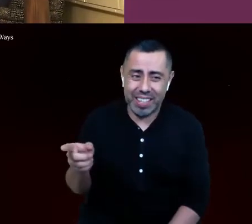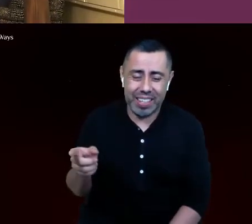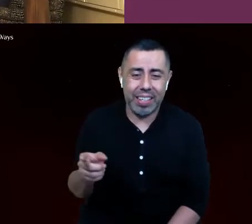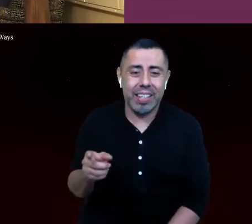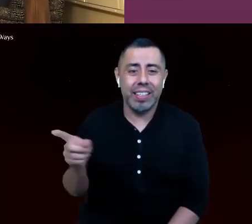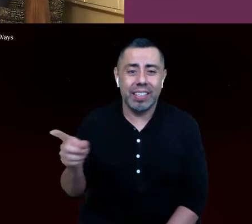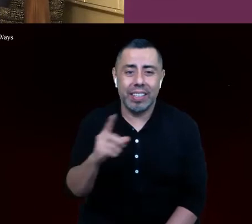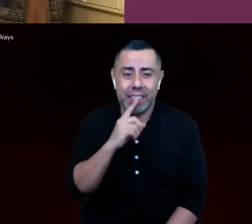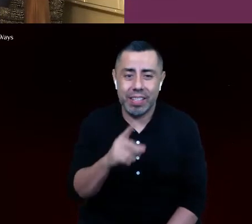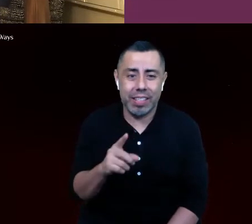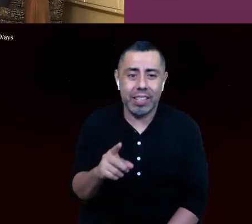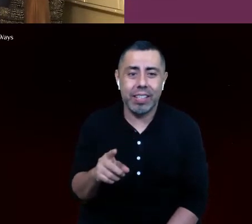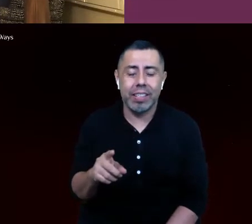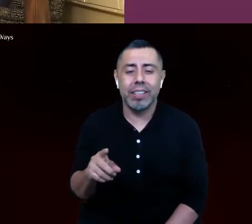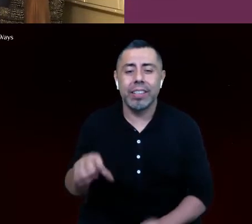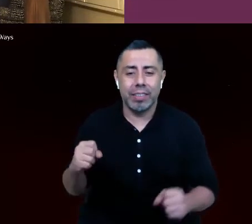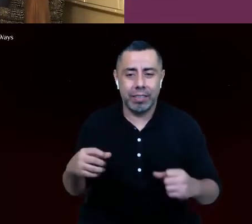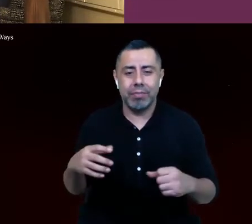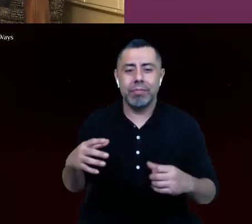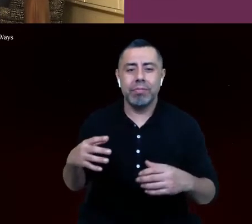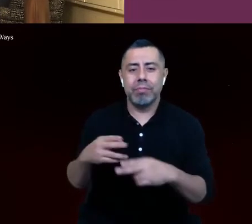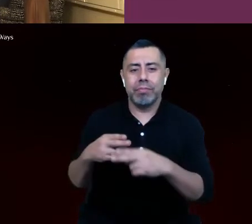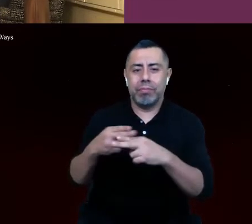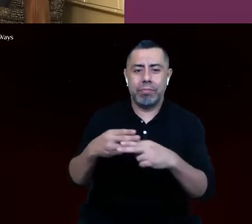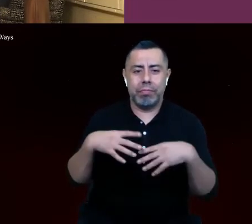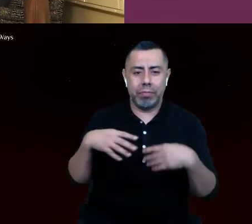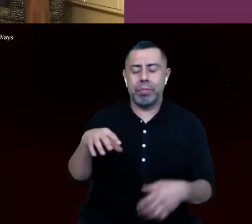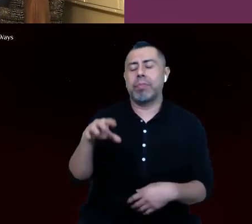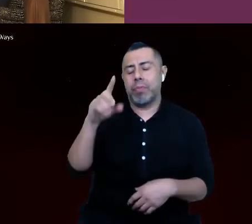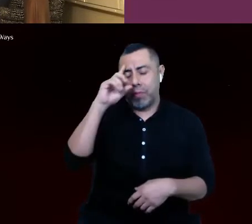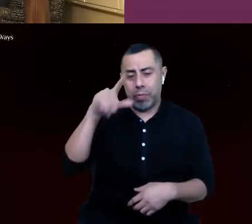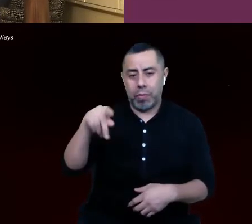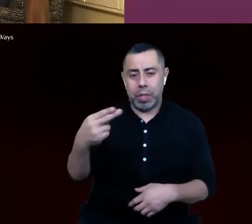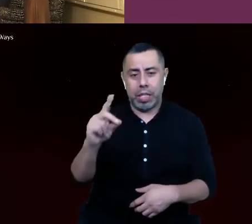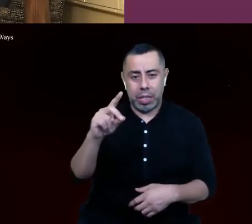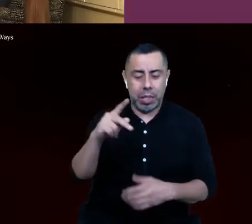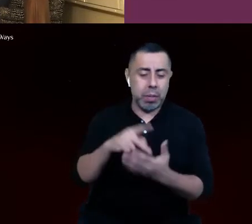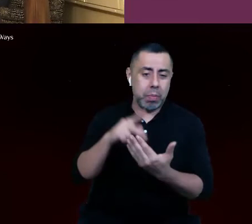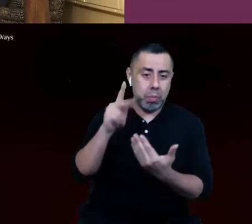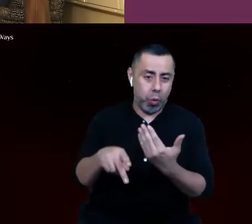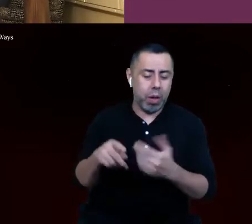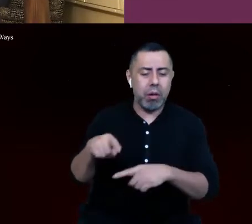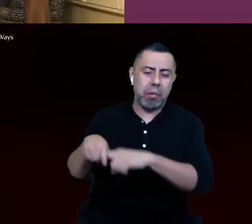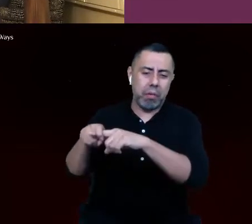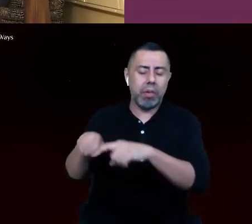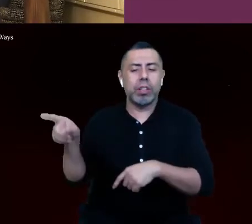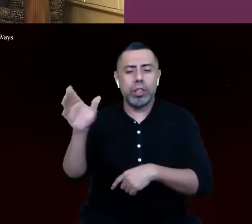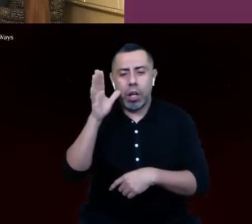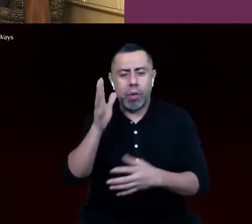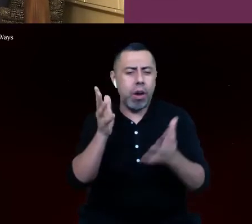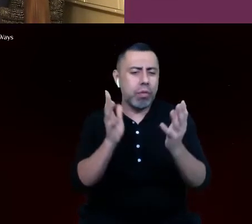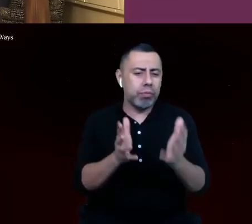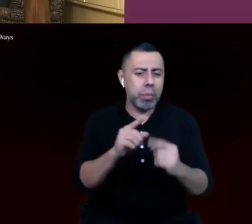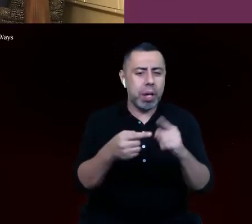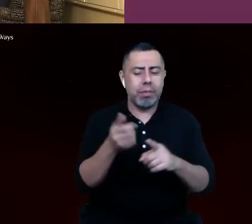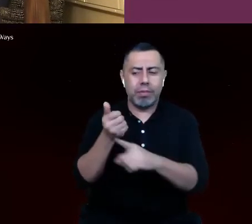PhD program out of sabbatical. She's back into it. She's going to talk about all kinds of stuff, her schooling, her childhood, and how